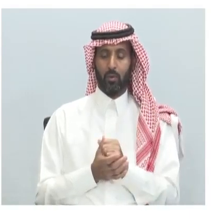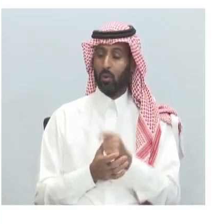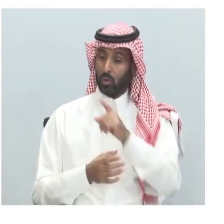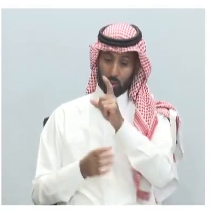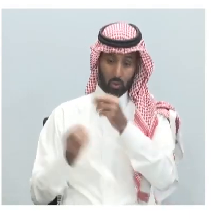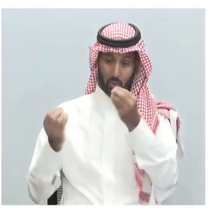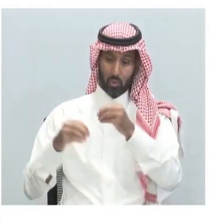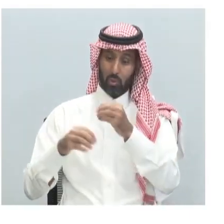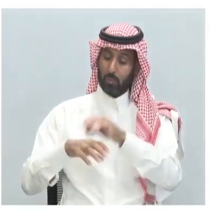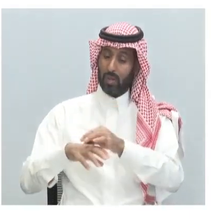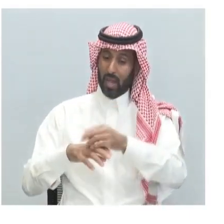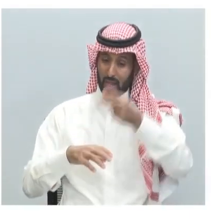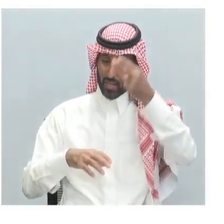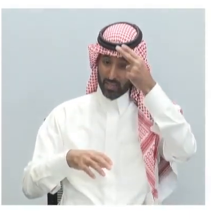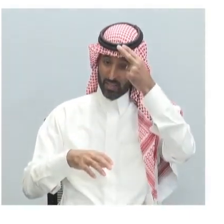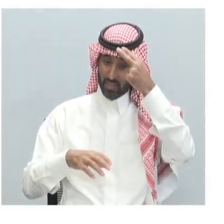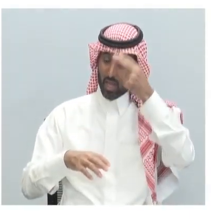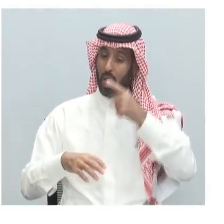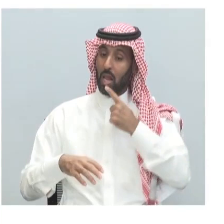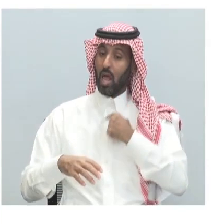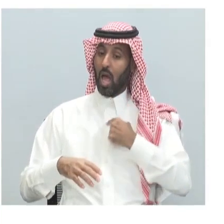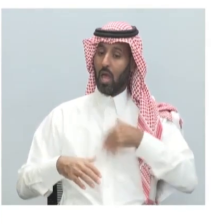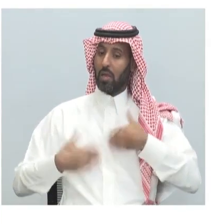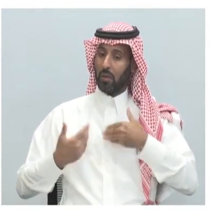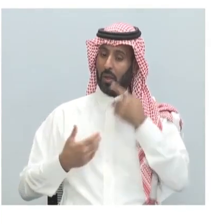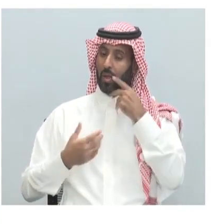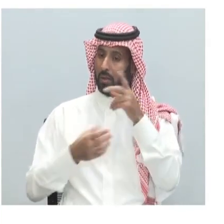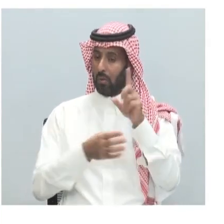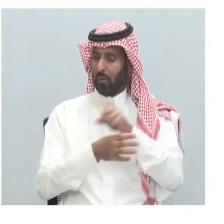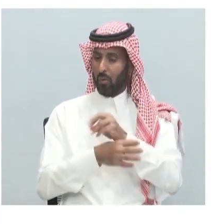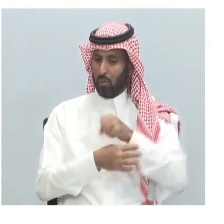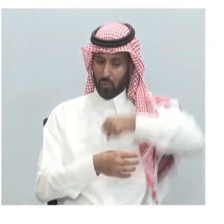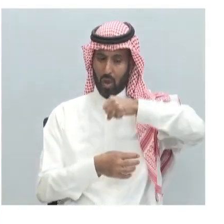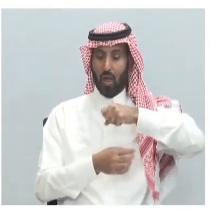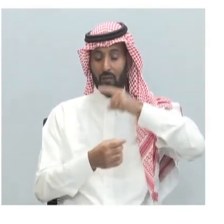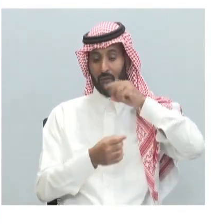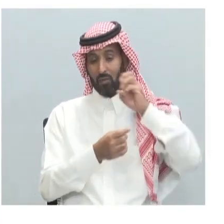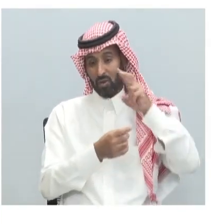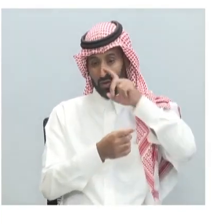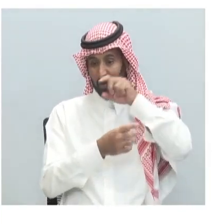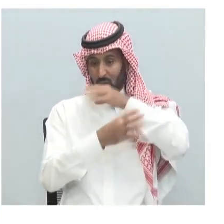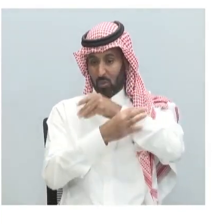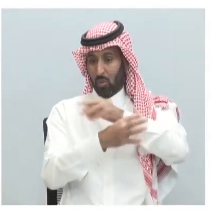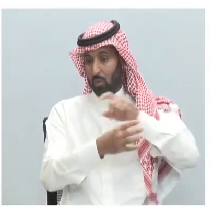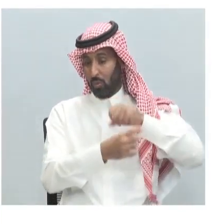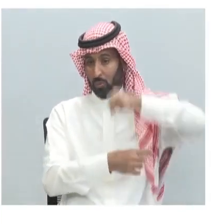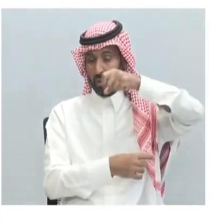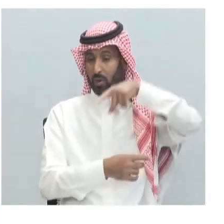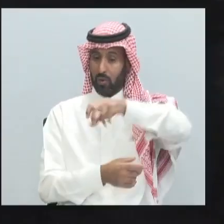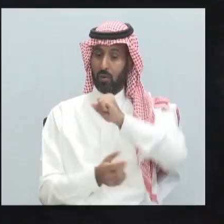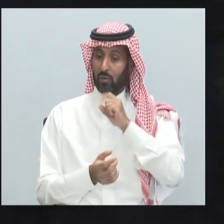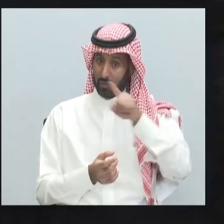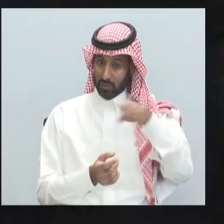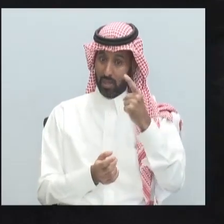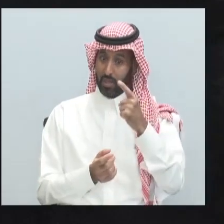Many people in Saudi Arabia like falcony. Like, I like it. I love it. Okay, is it true